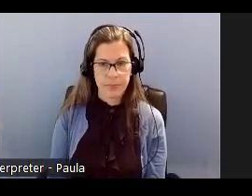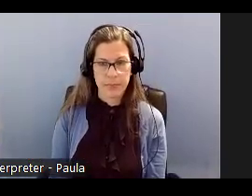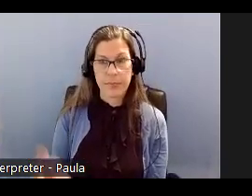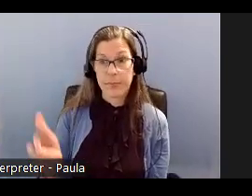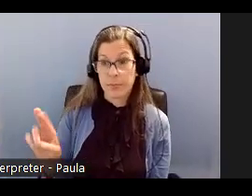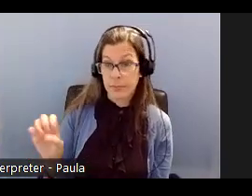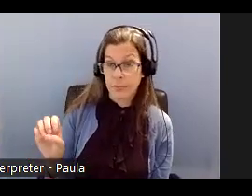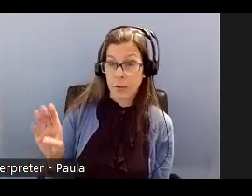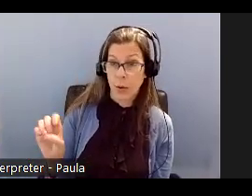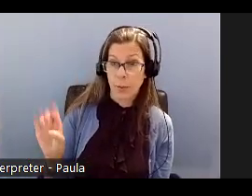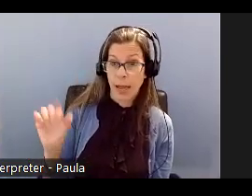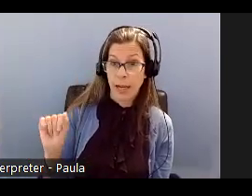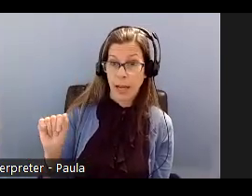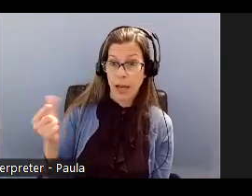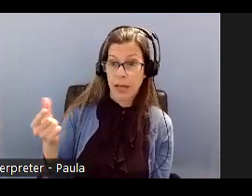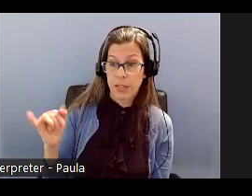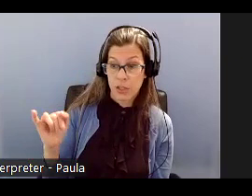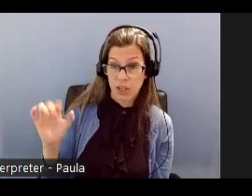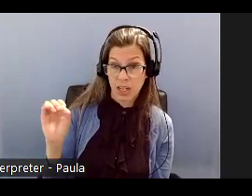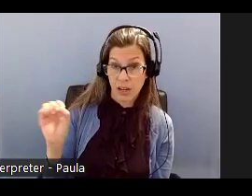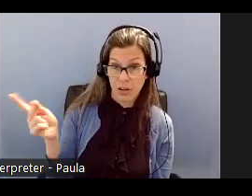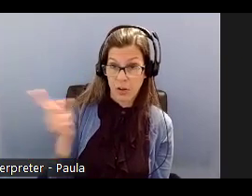Rebecca and Gio.